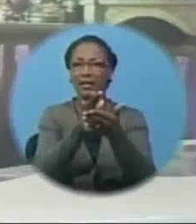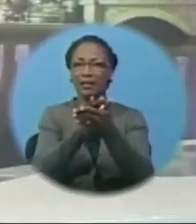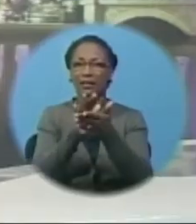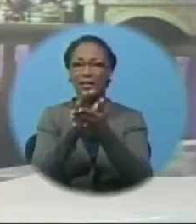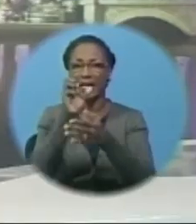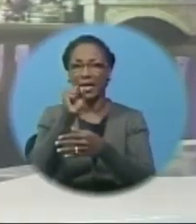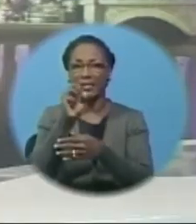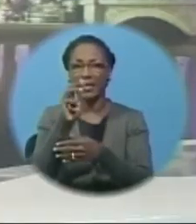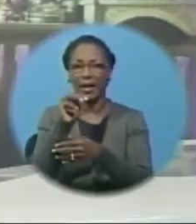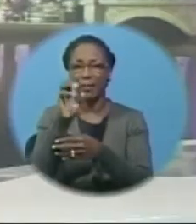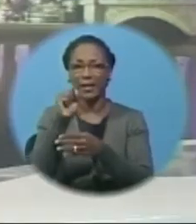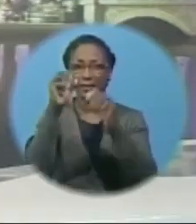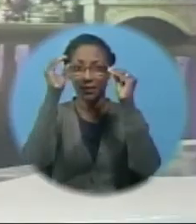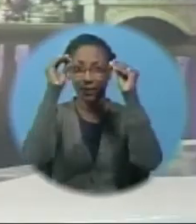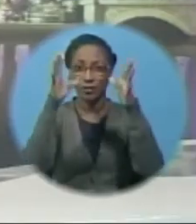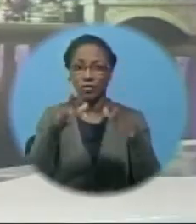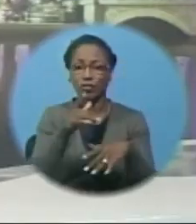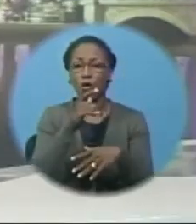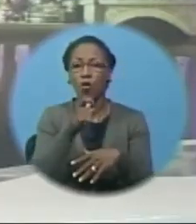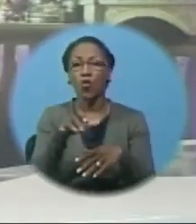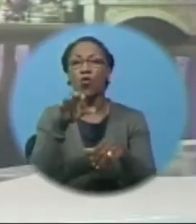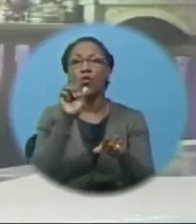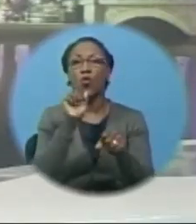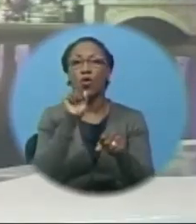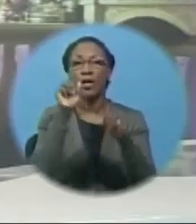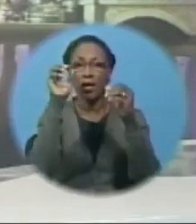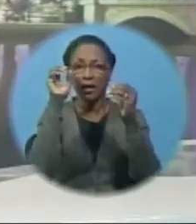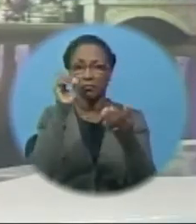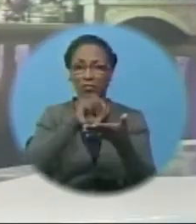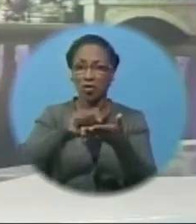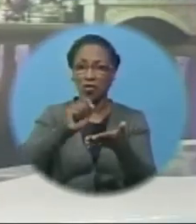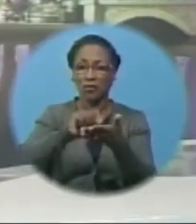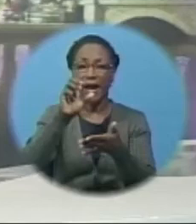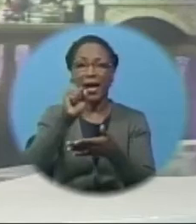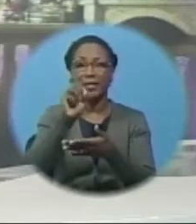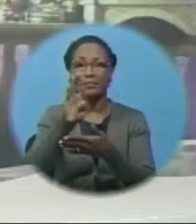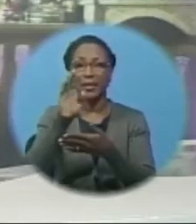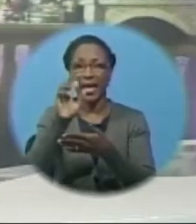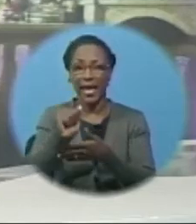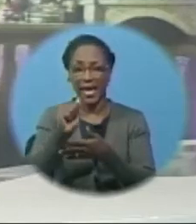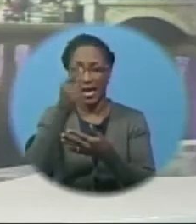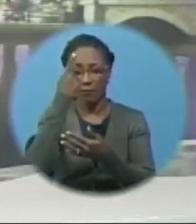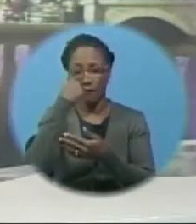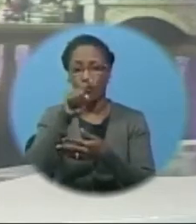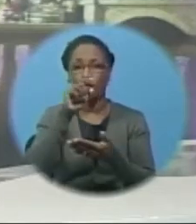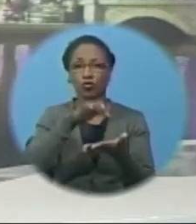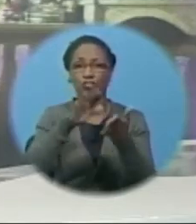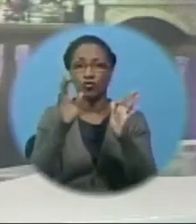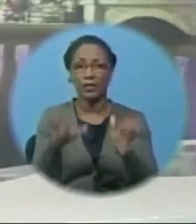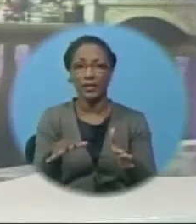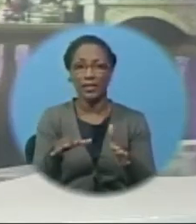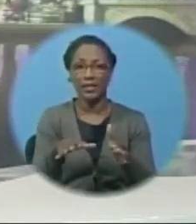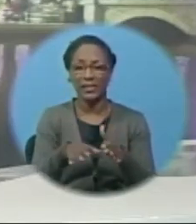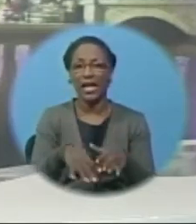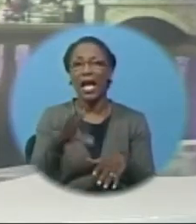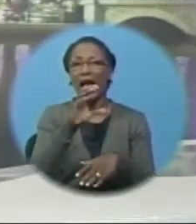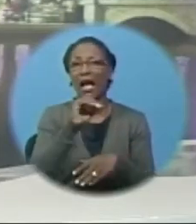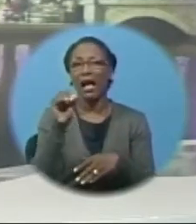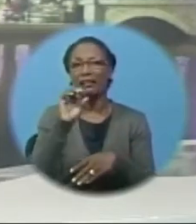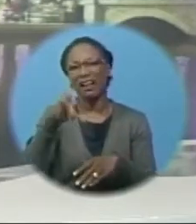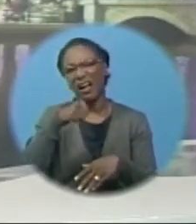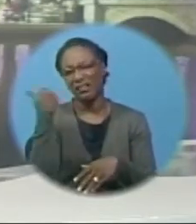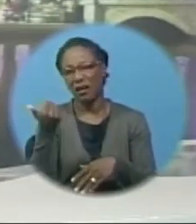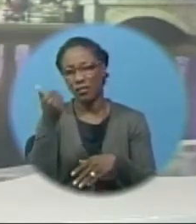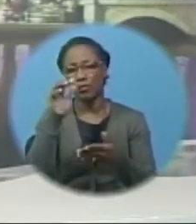work in correcting SBAs, but made mention of an unnamed secondary school where 180 SBAs were